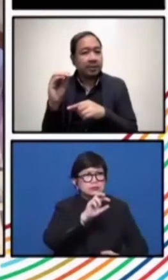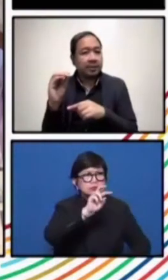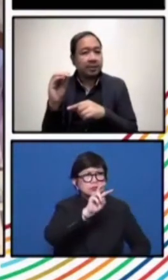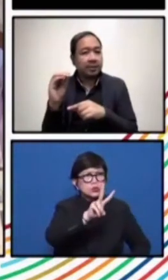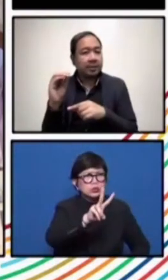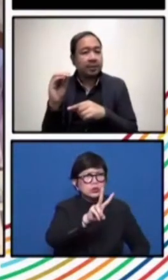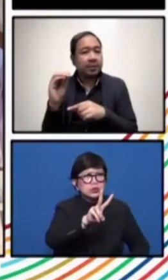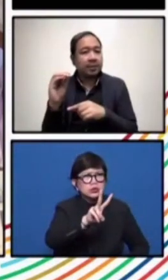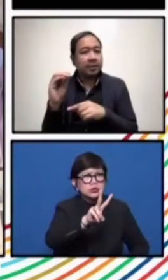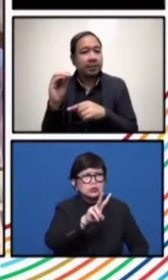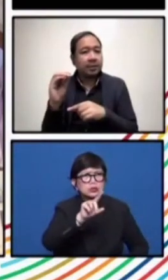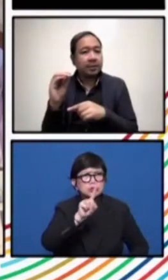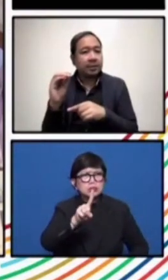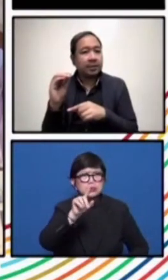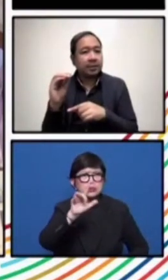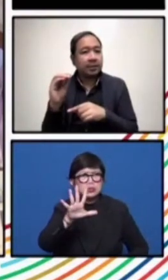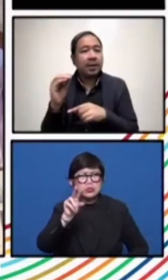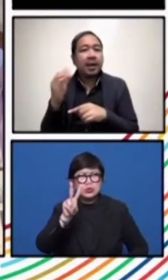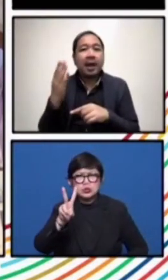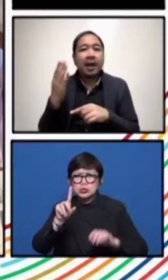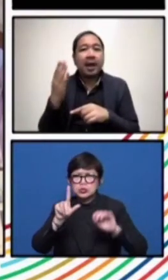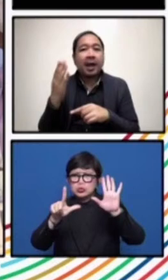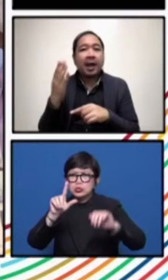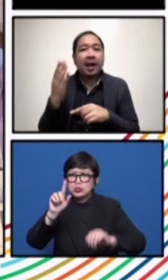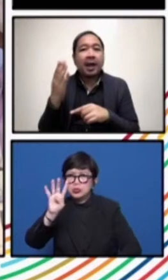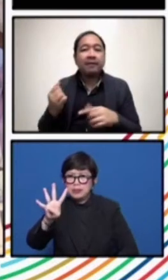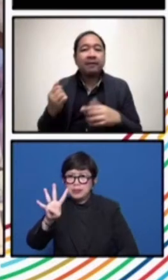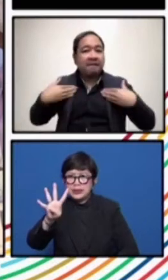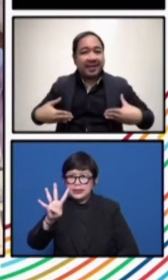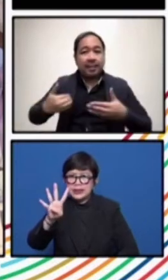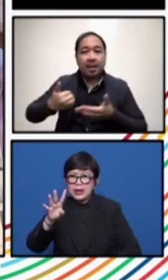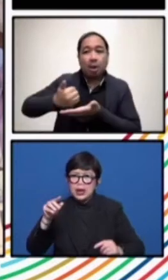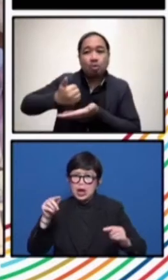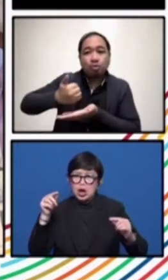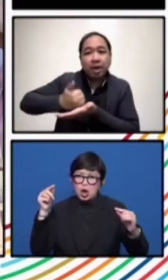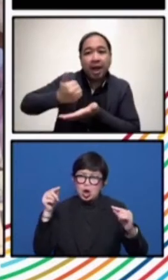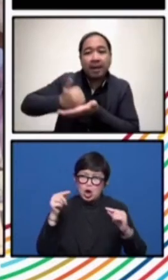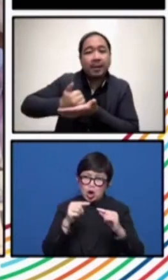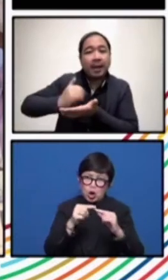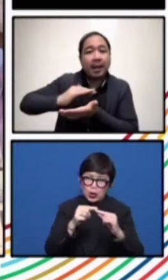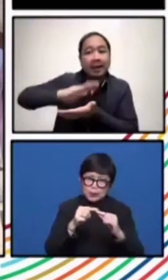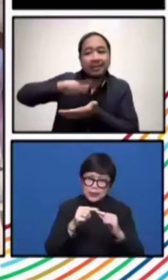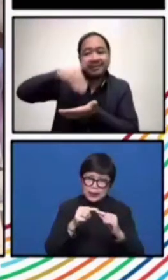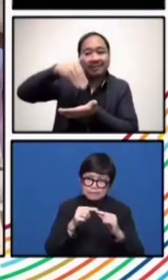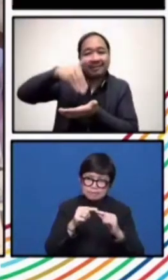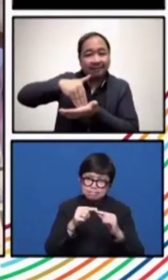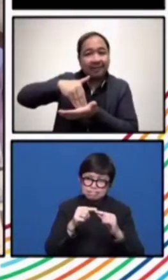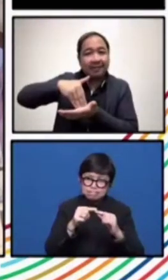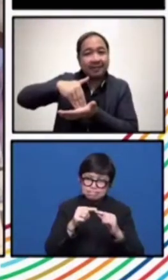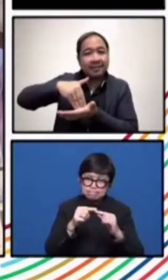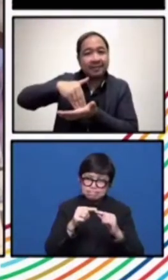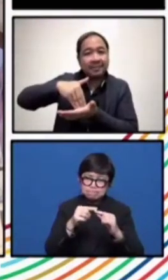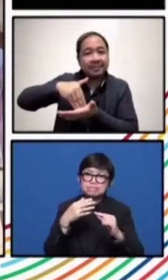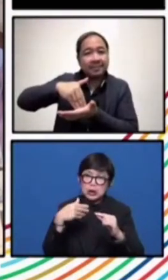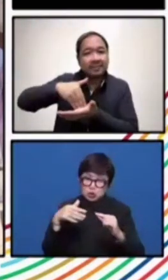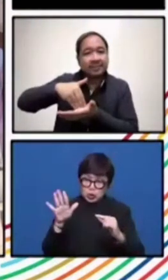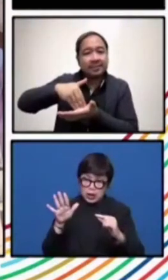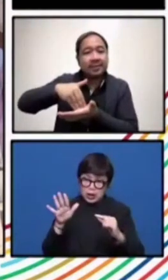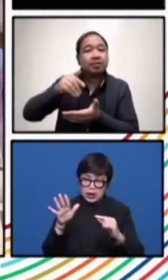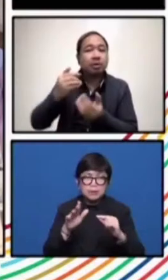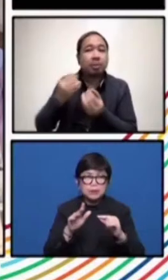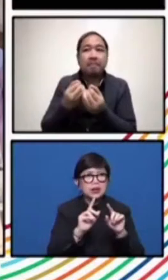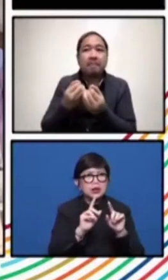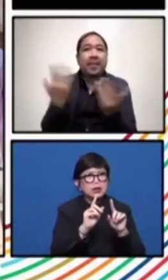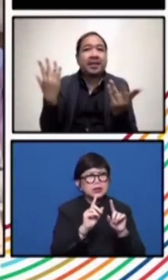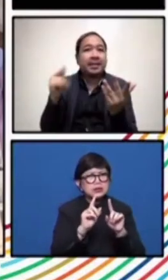of 11 physical dehabilitation Center and 66 percent of this client verbumen